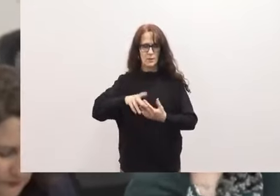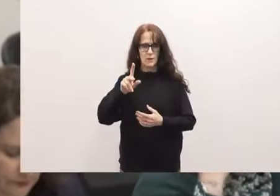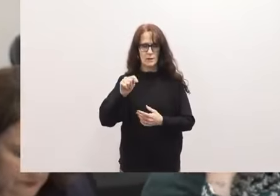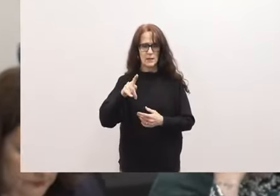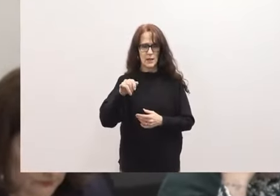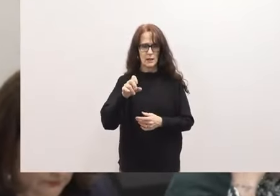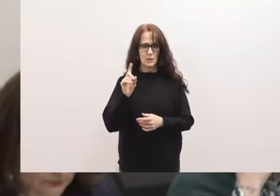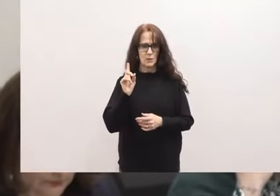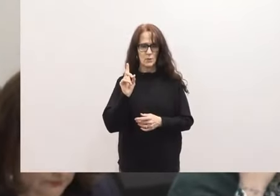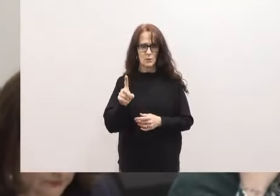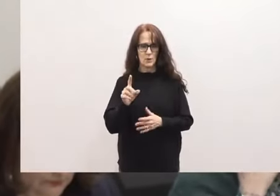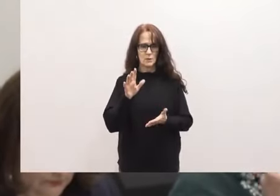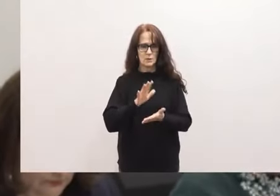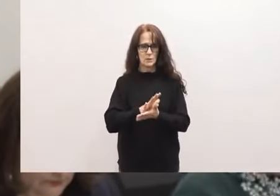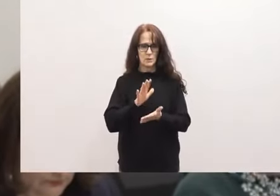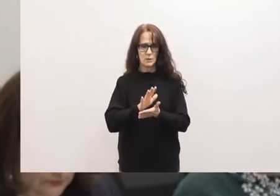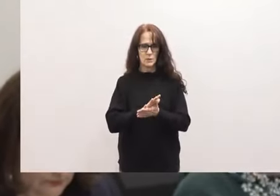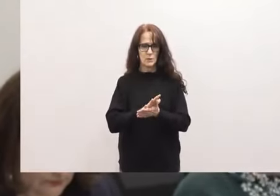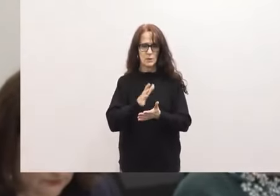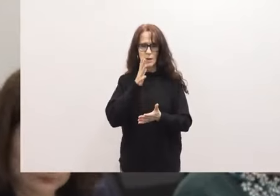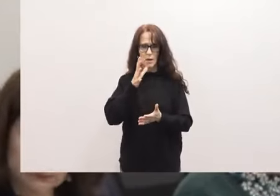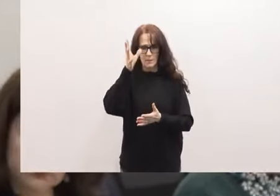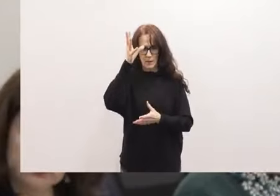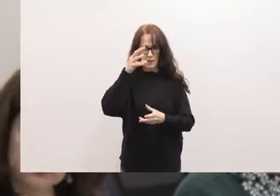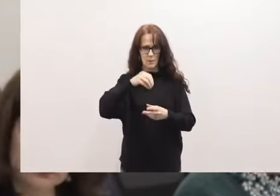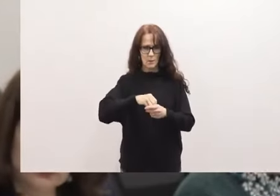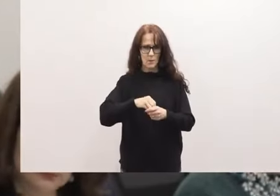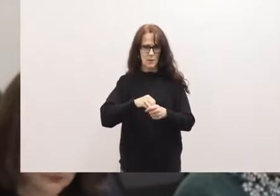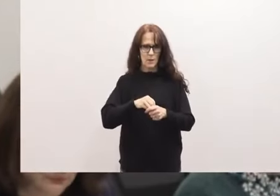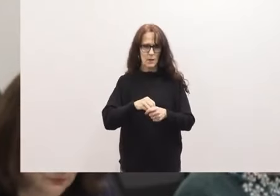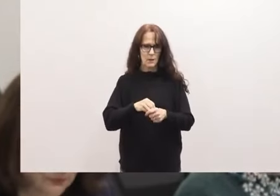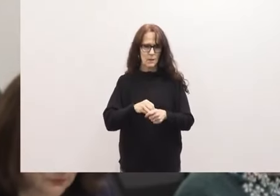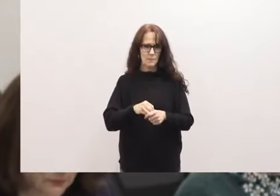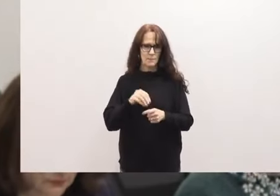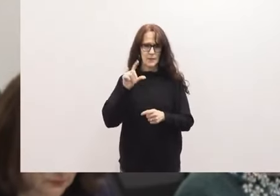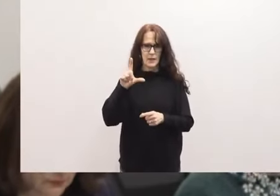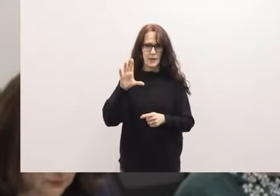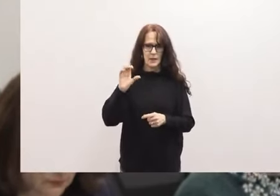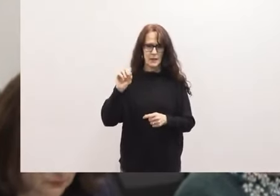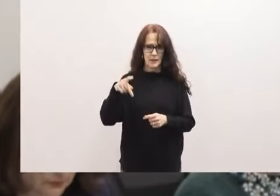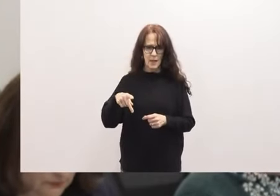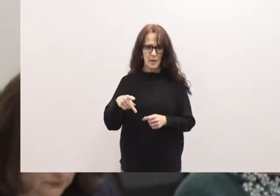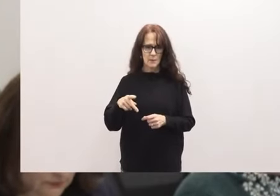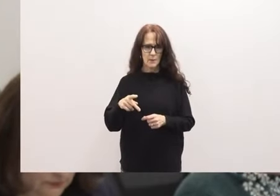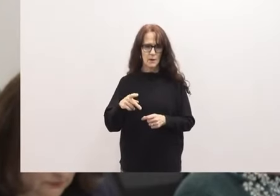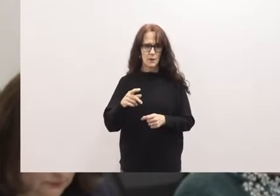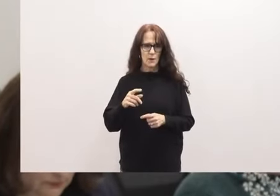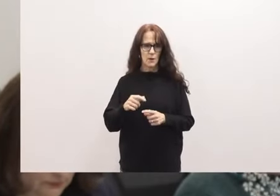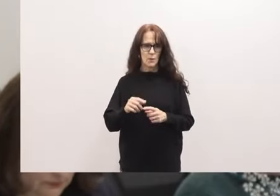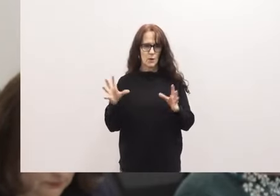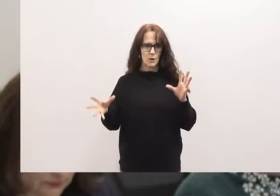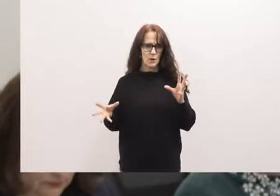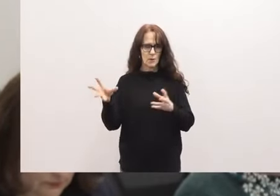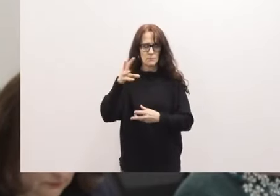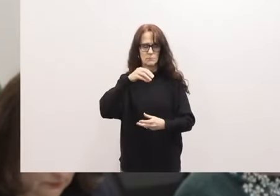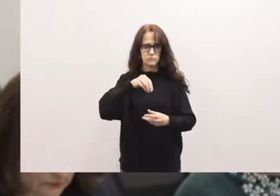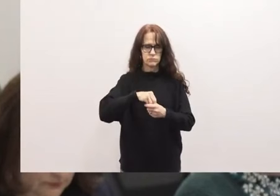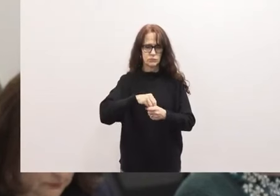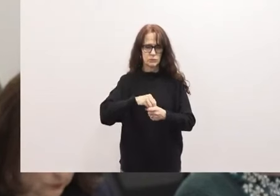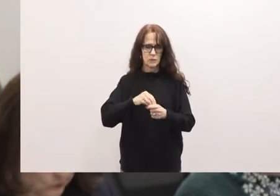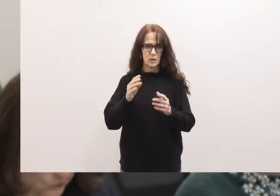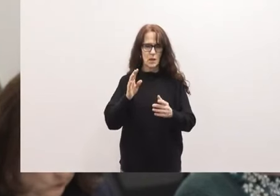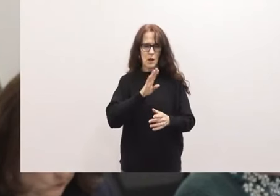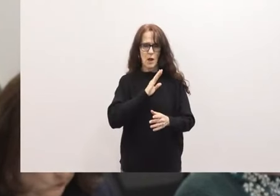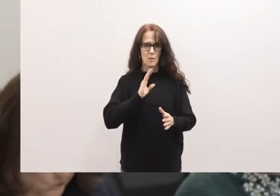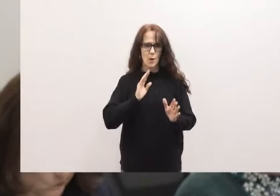I schools around parent engagement. This is around LCAP and other things. We're just codifying this into our board